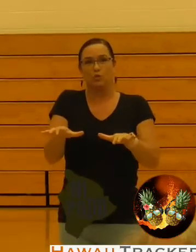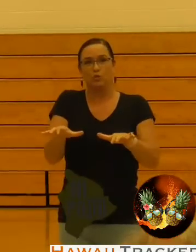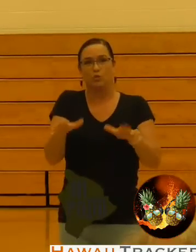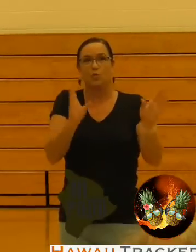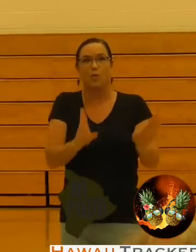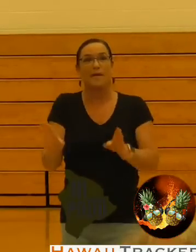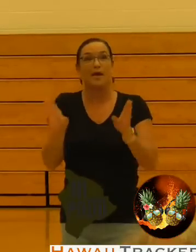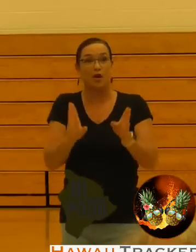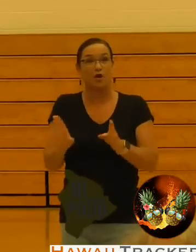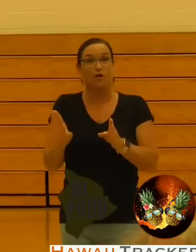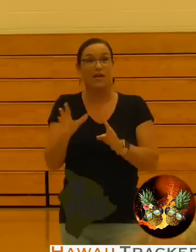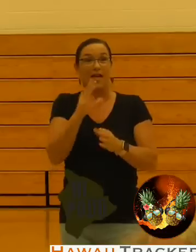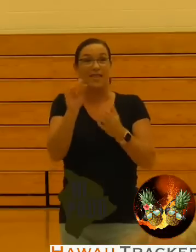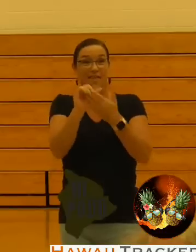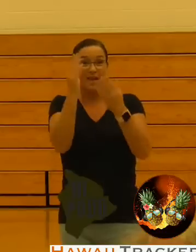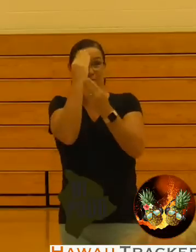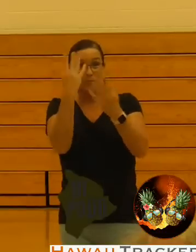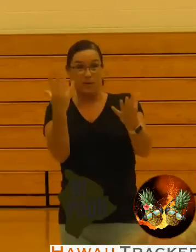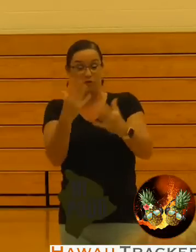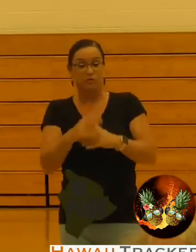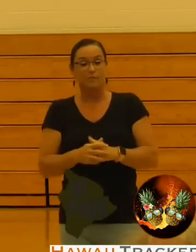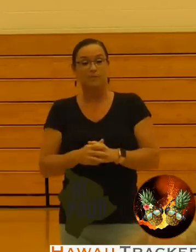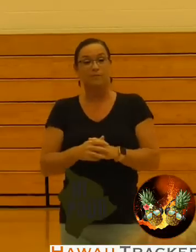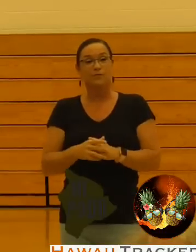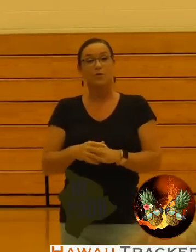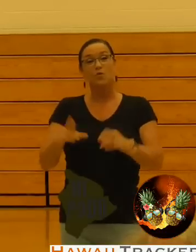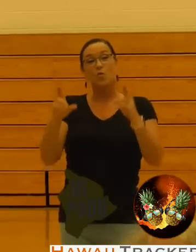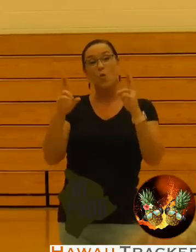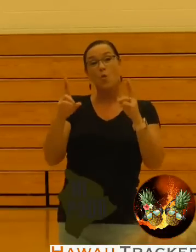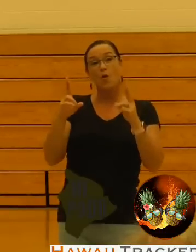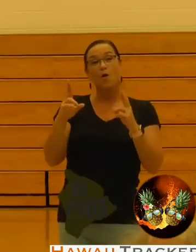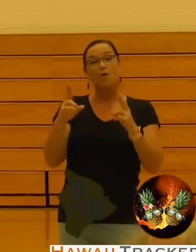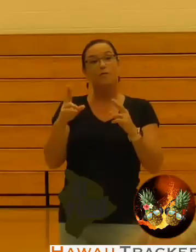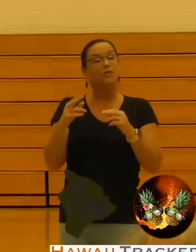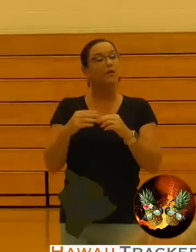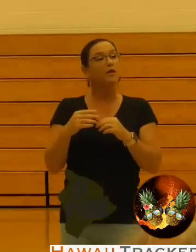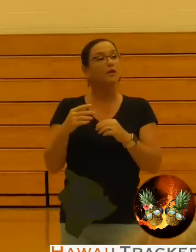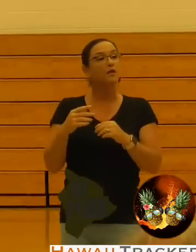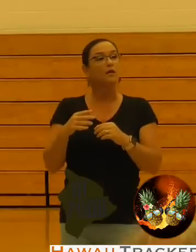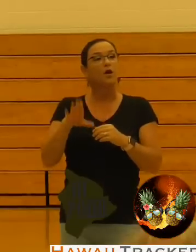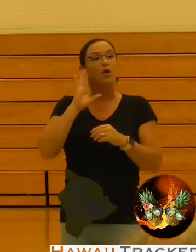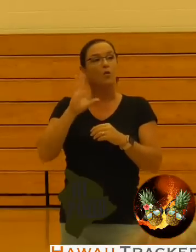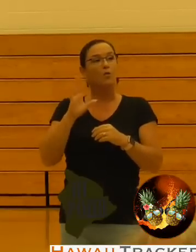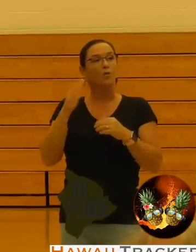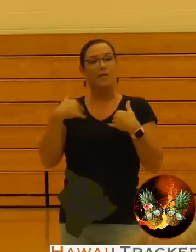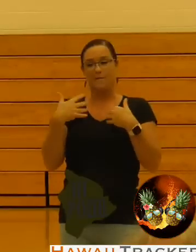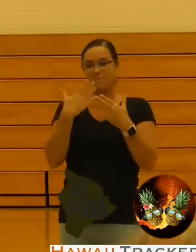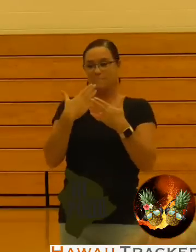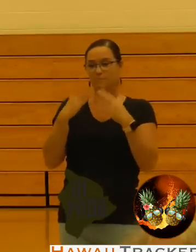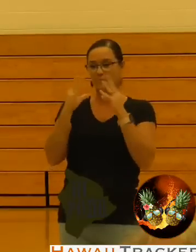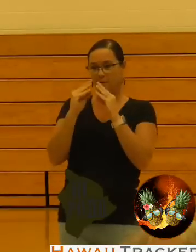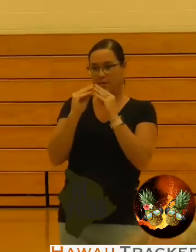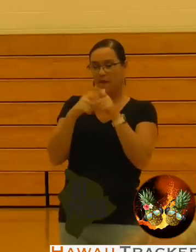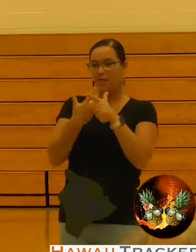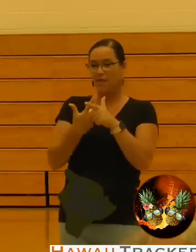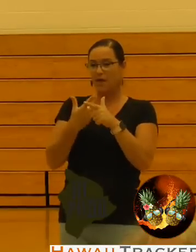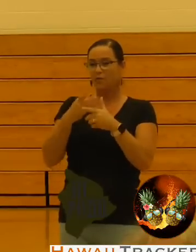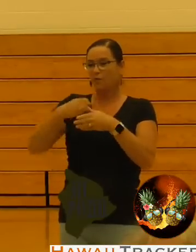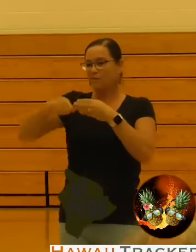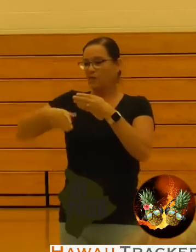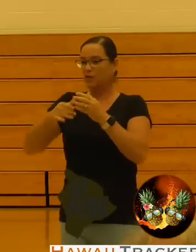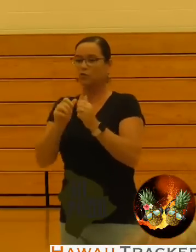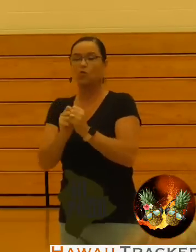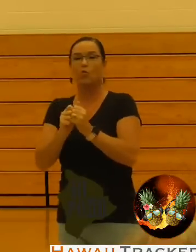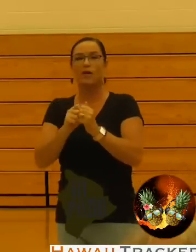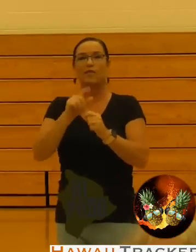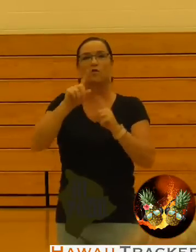prepare, and that information. And so we hope you go through that progression this evening. And then we'll end up with questions